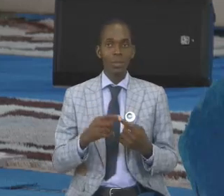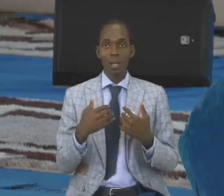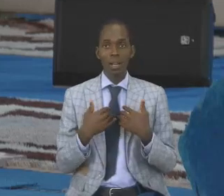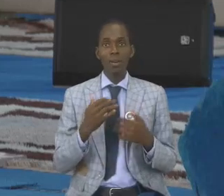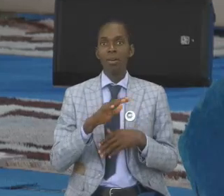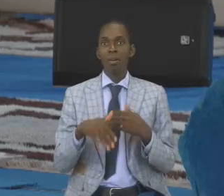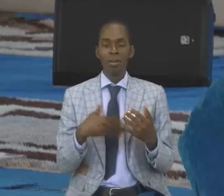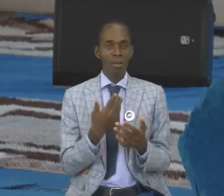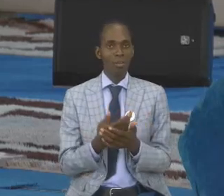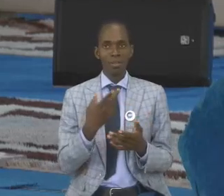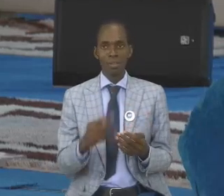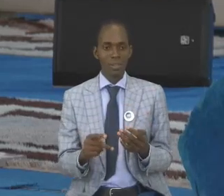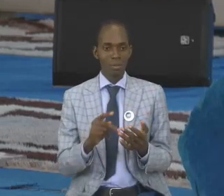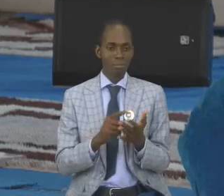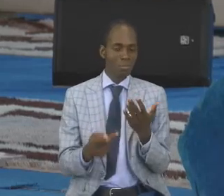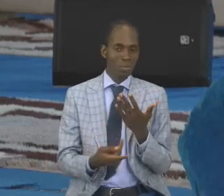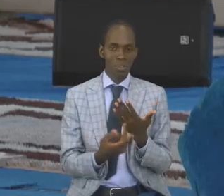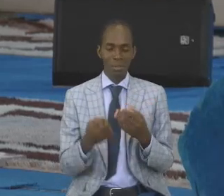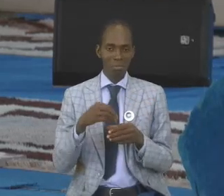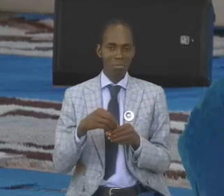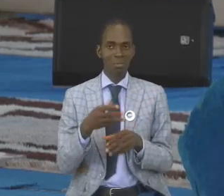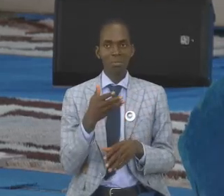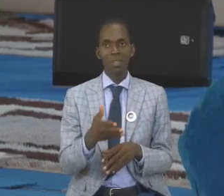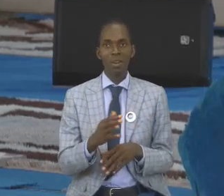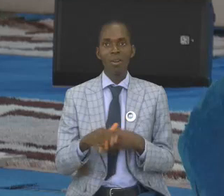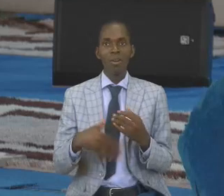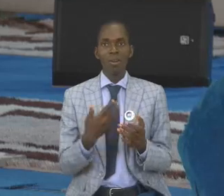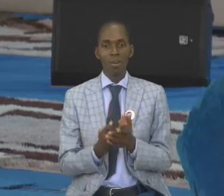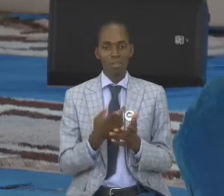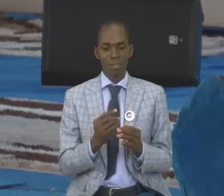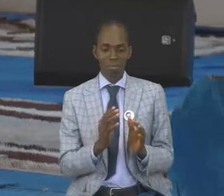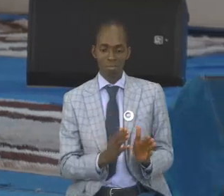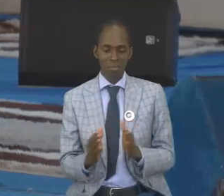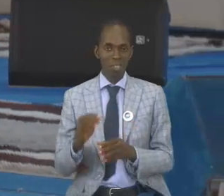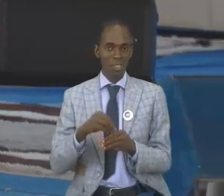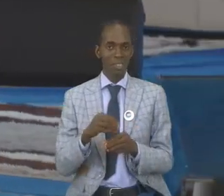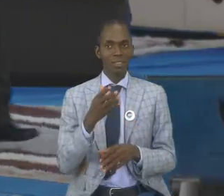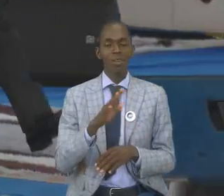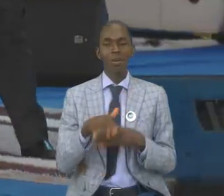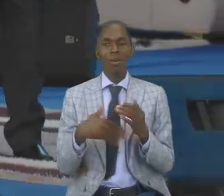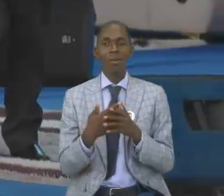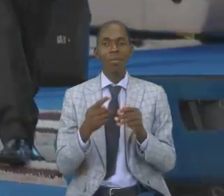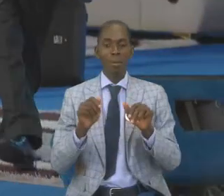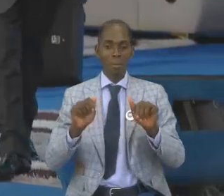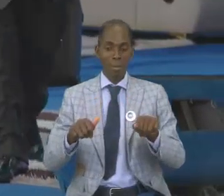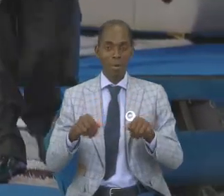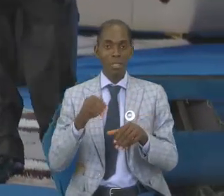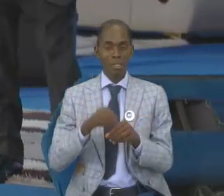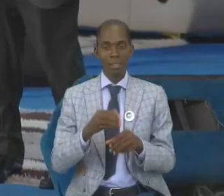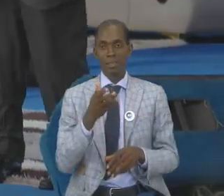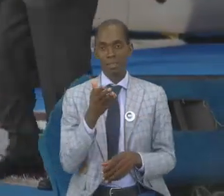there, all the plans in there, all the possibilities in